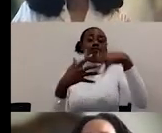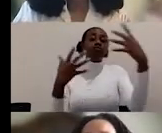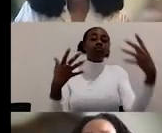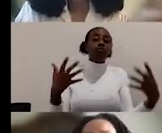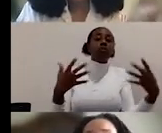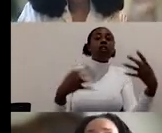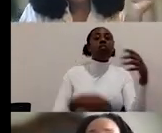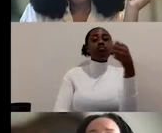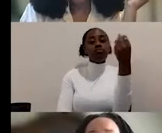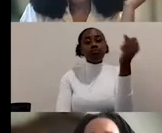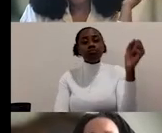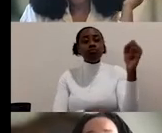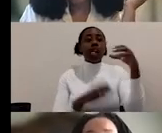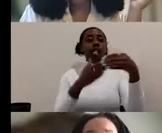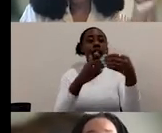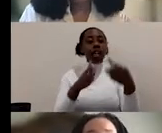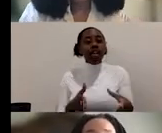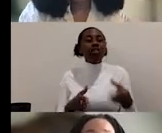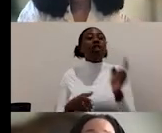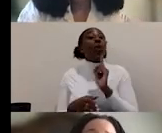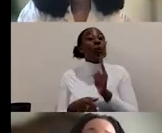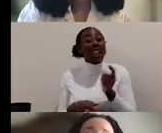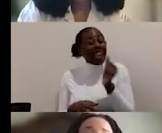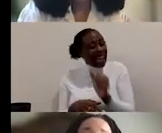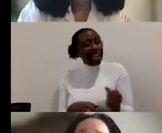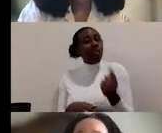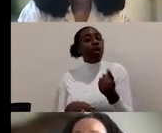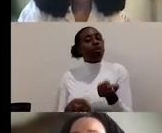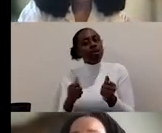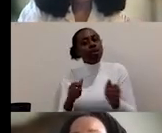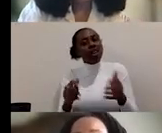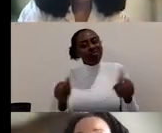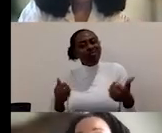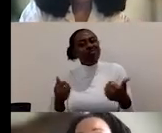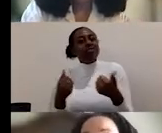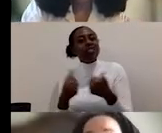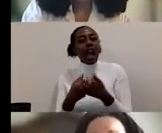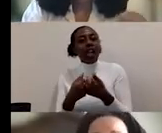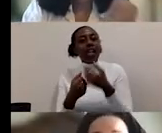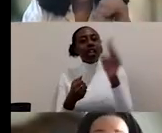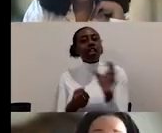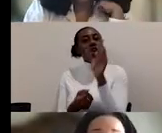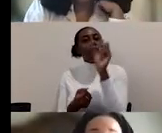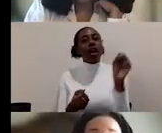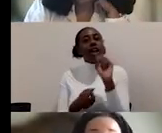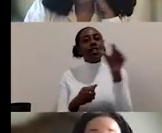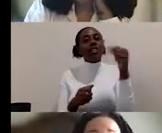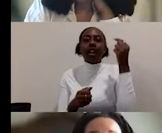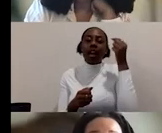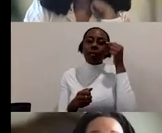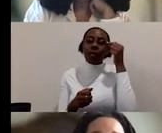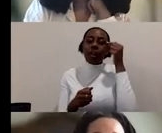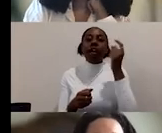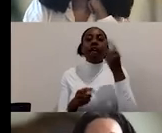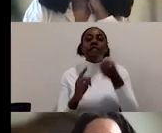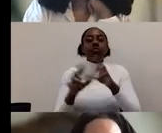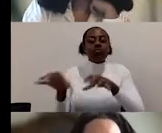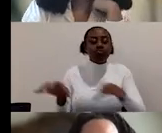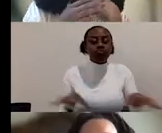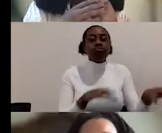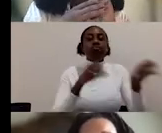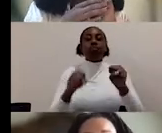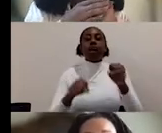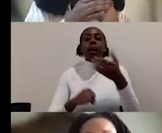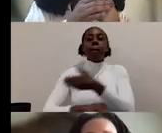was, you know, trying to challenge the U.S. government from consolidating power and solidifying its surveillance